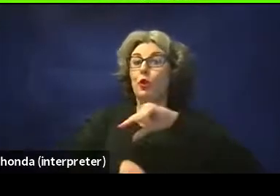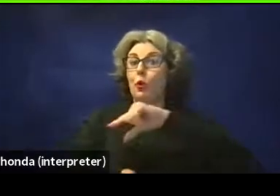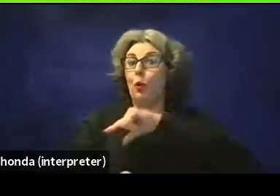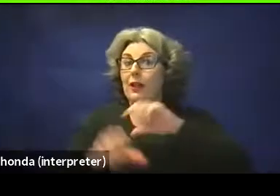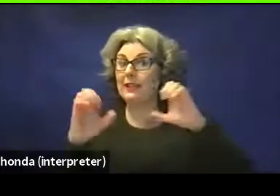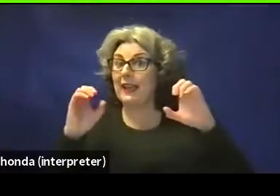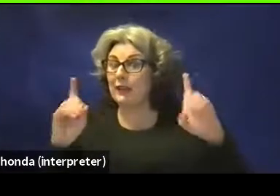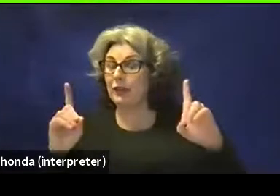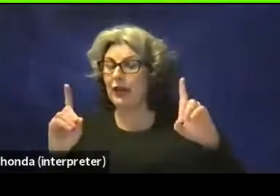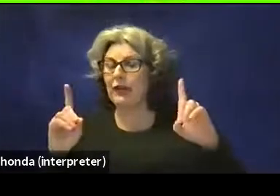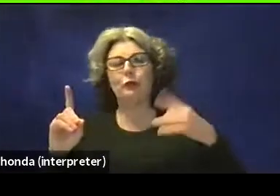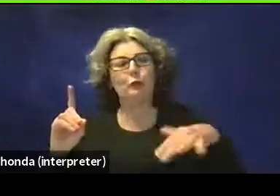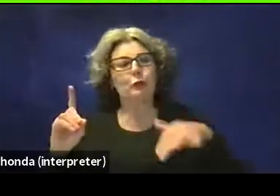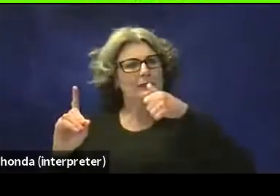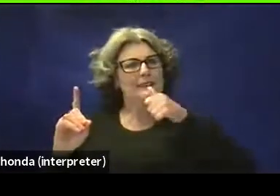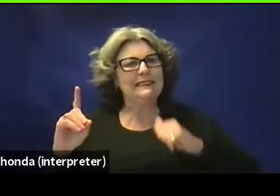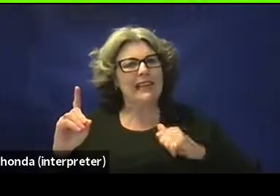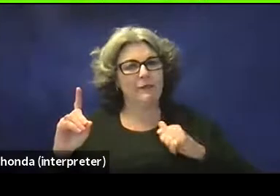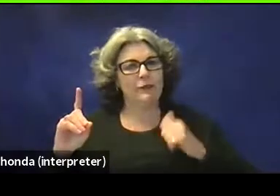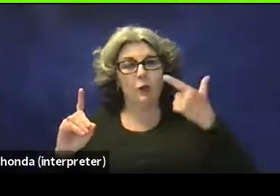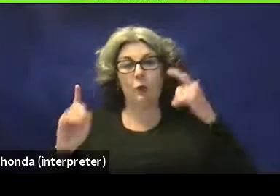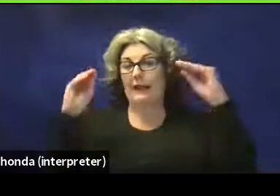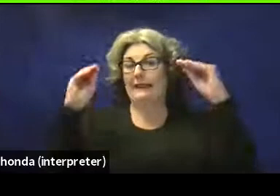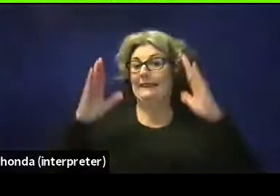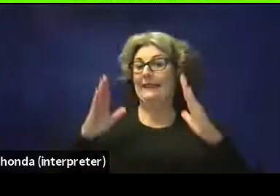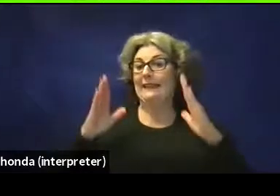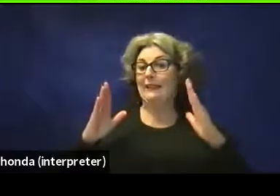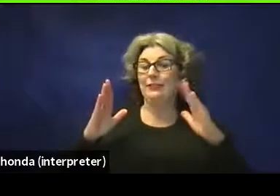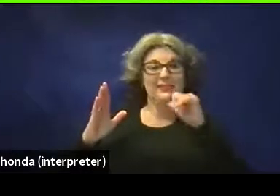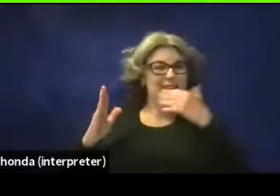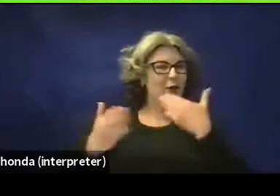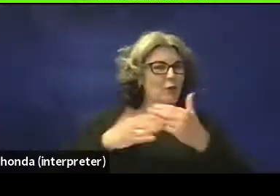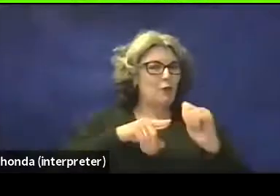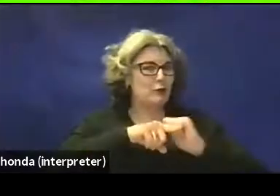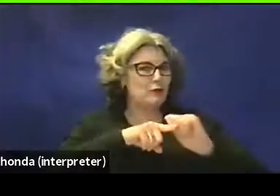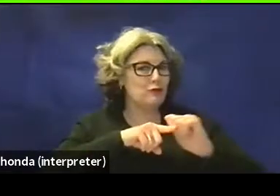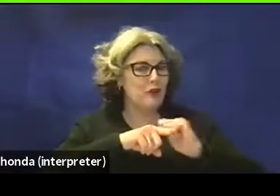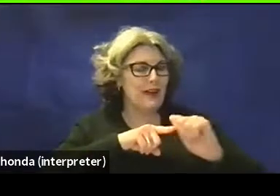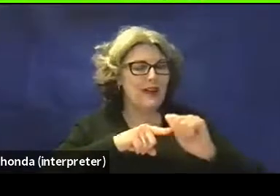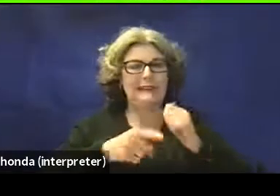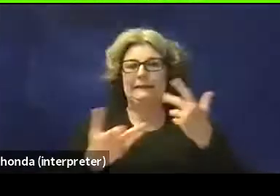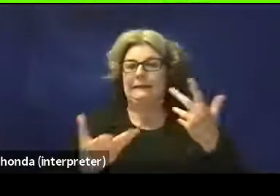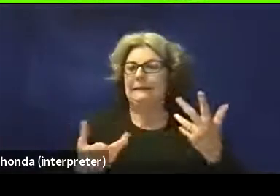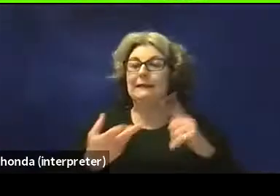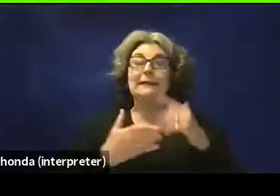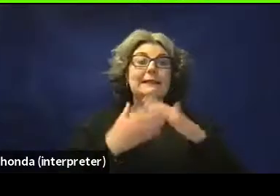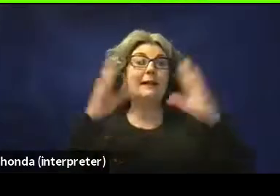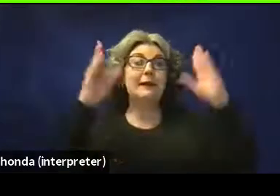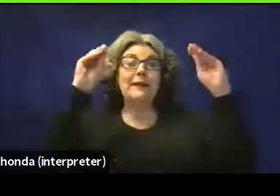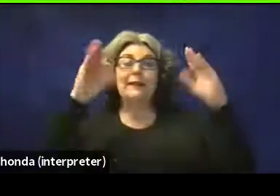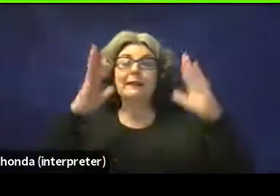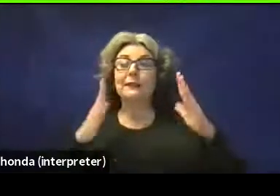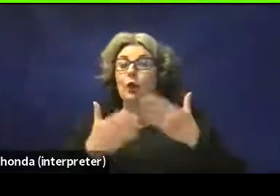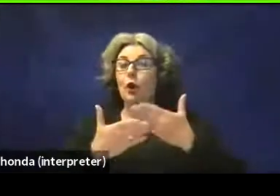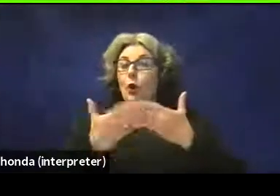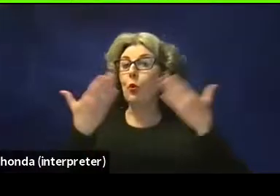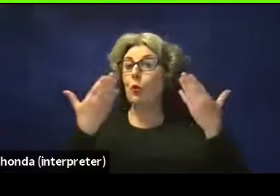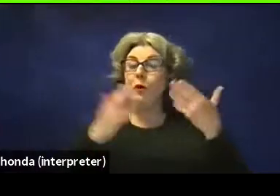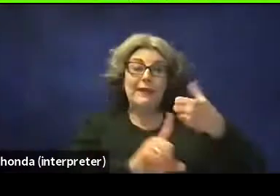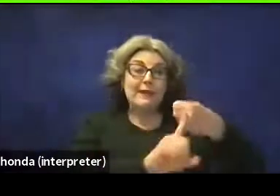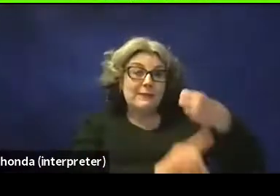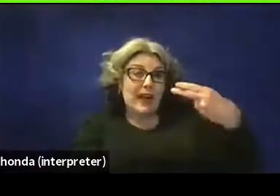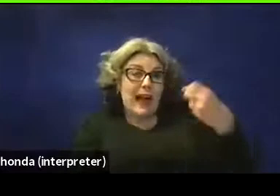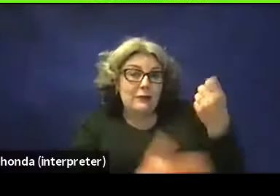of education suffers, because your teachers may not be well trained, adequately trained. Some of your teachers have not even finished high